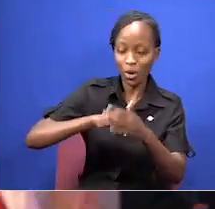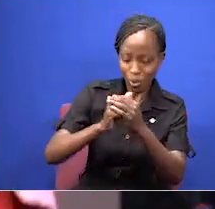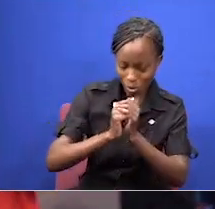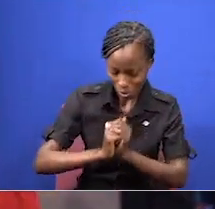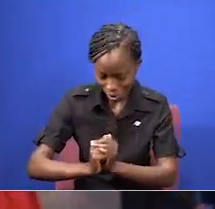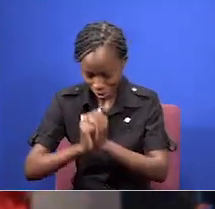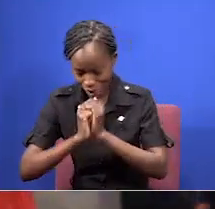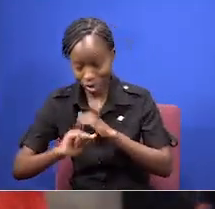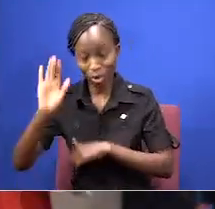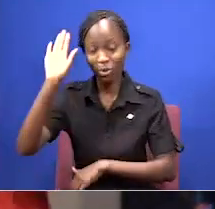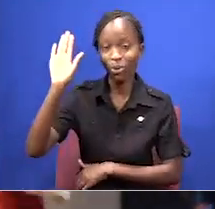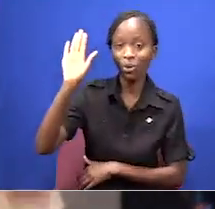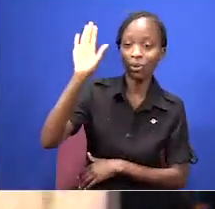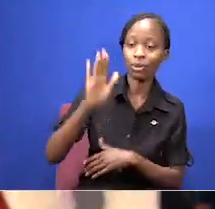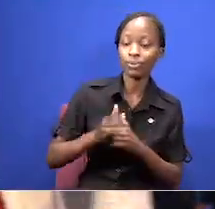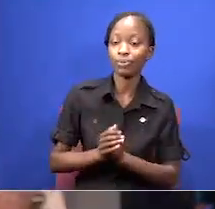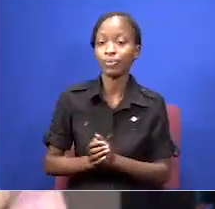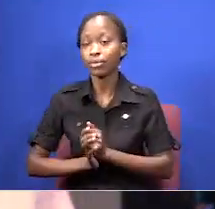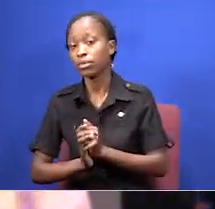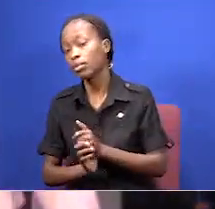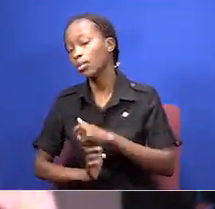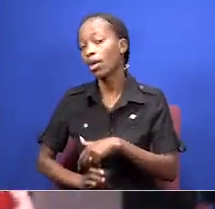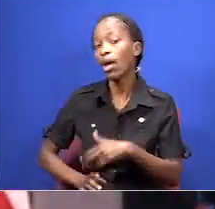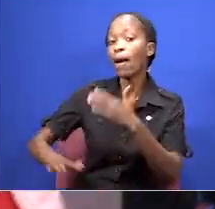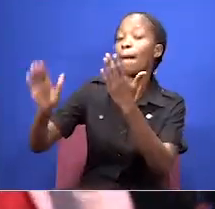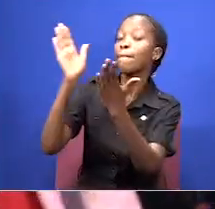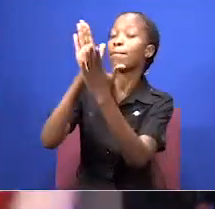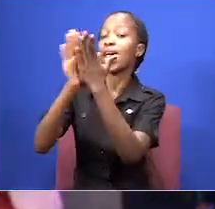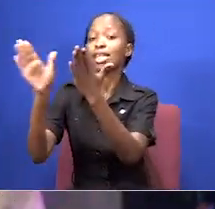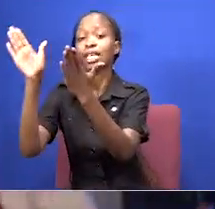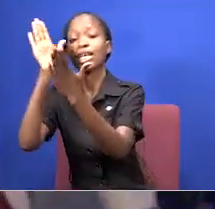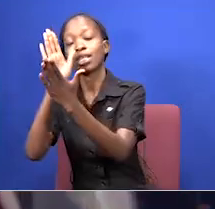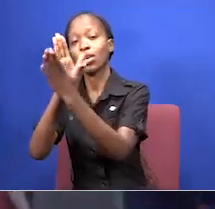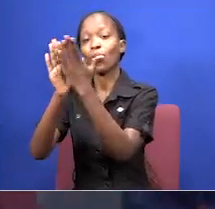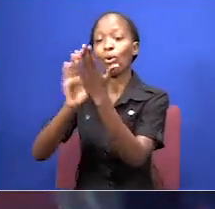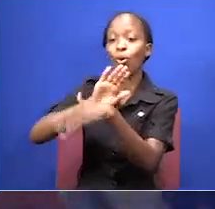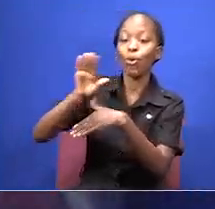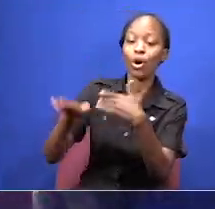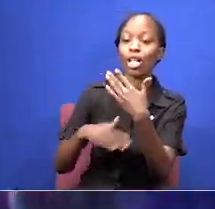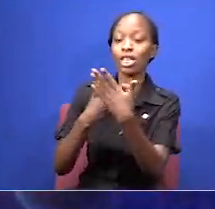Bye.